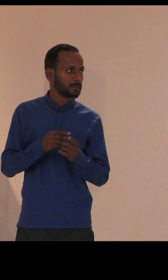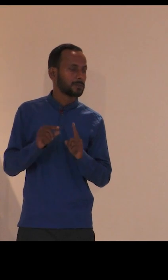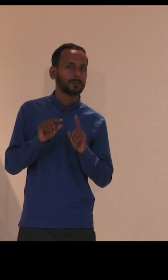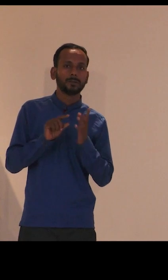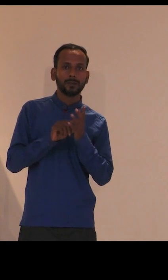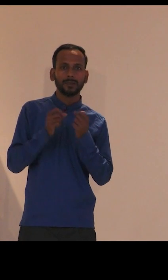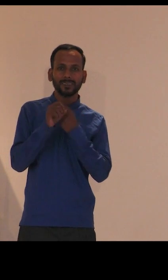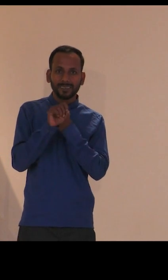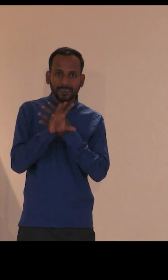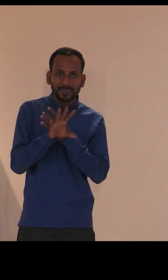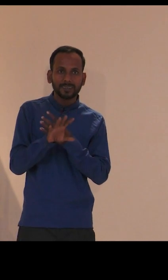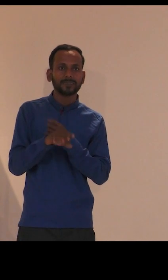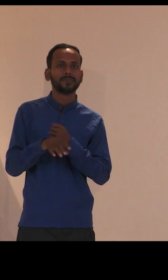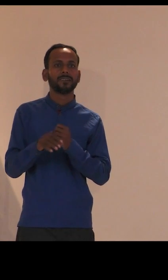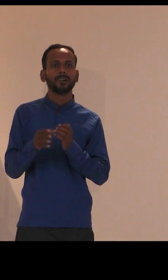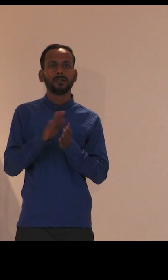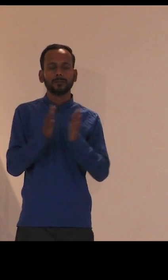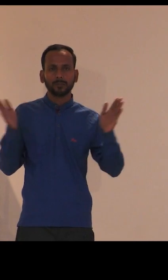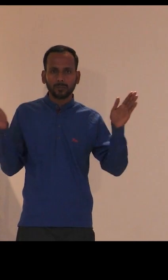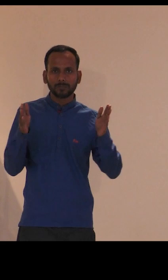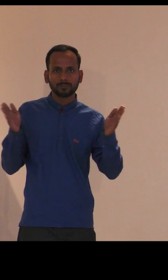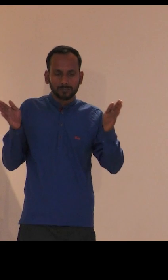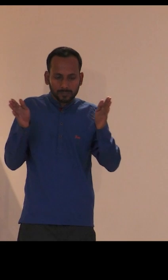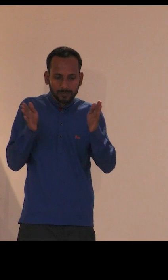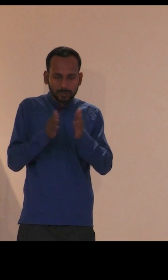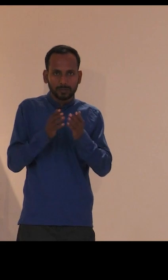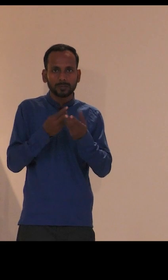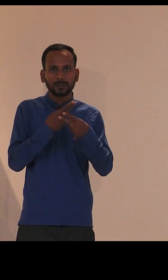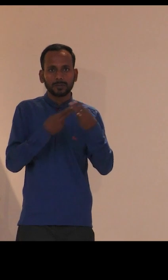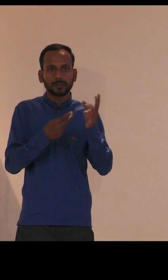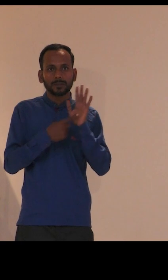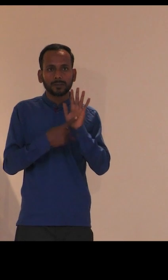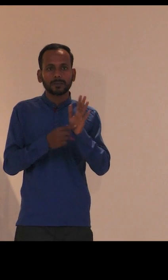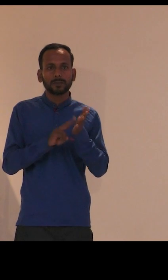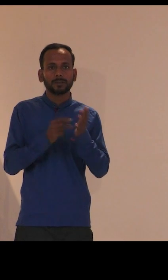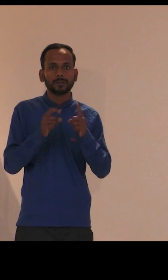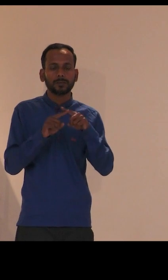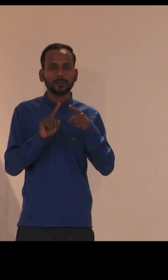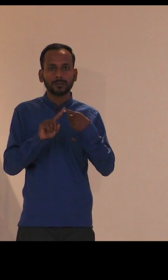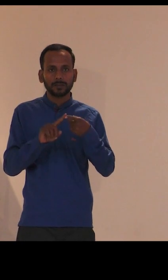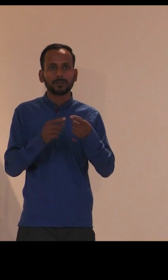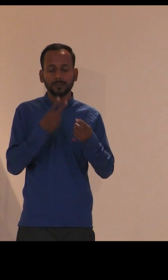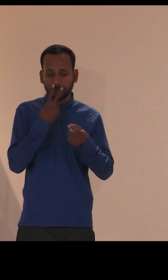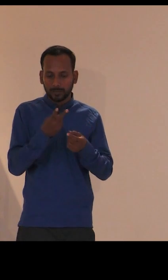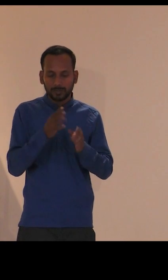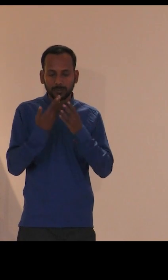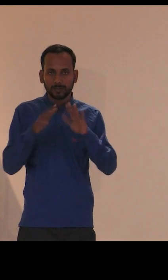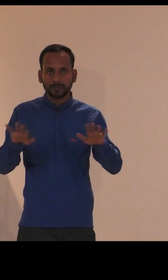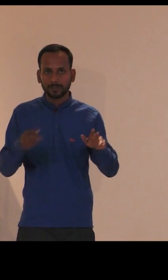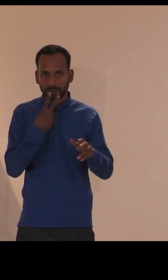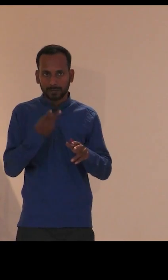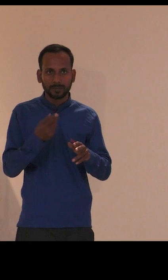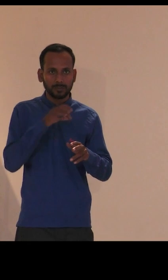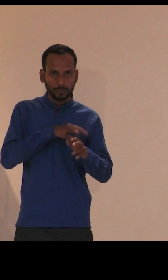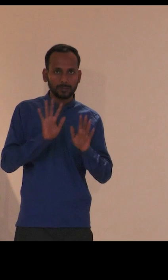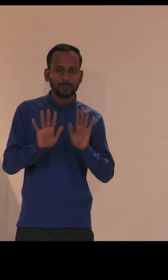download. We also summarize them and create notes which students can look at and figure out whether they